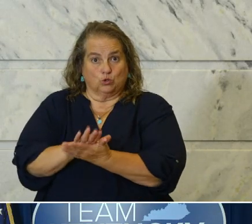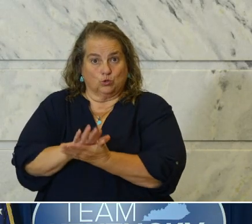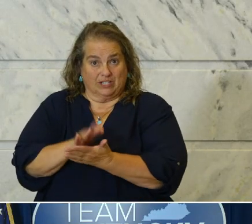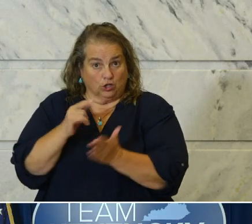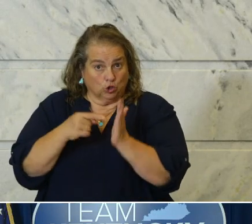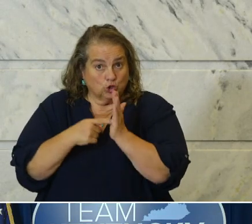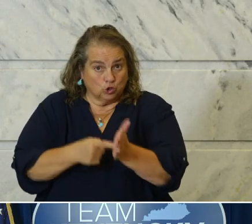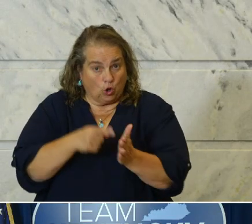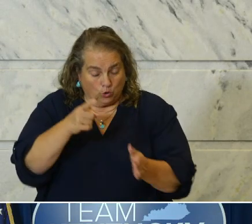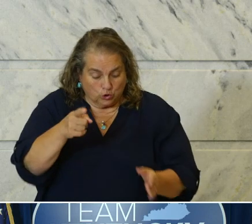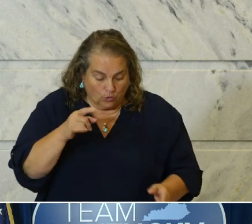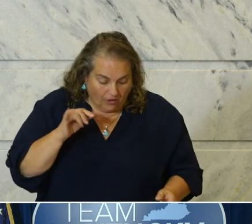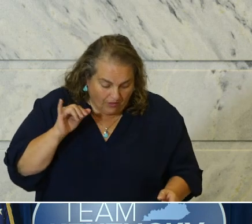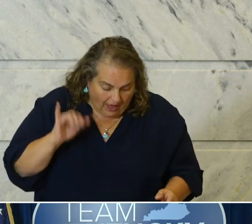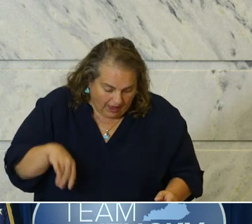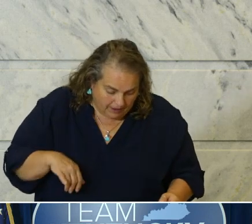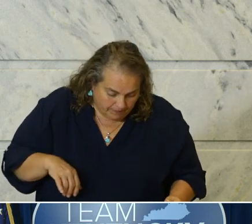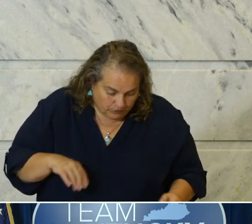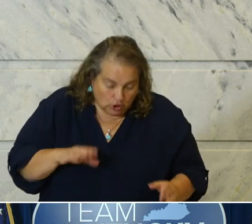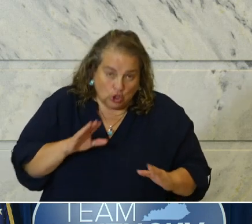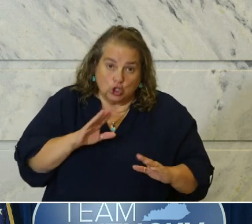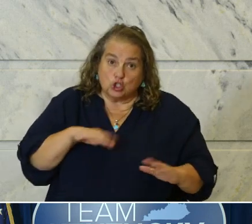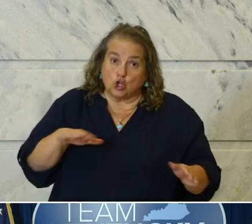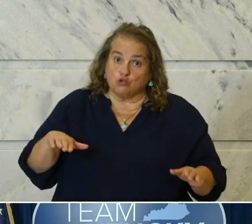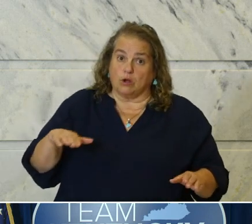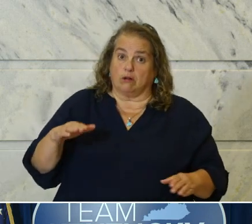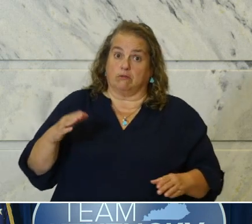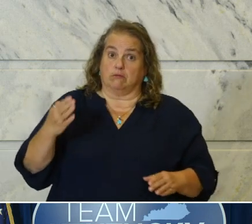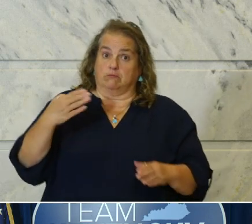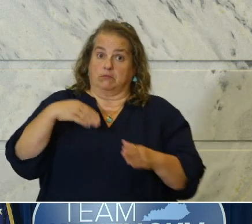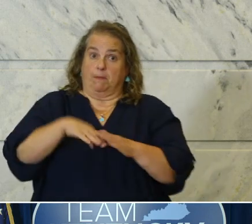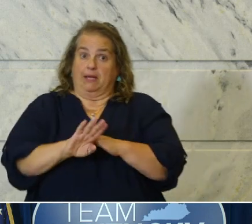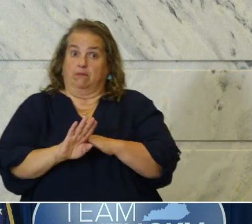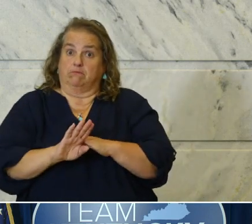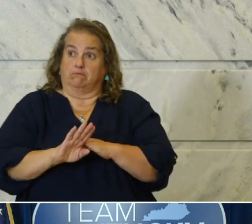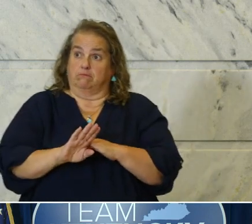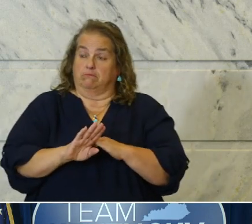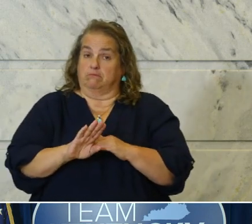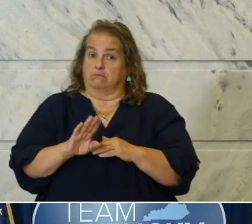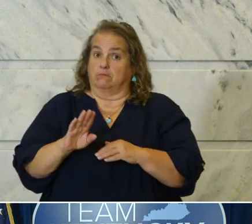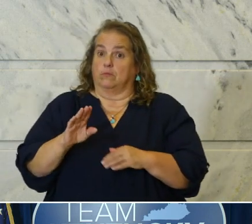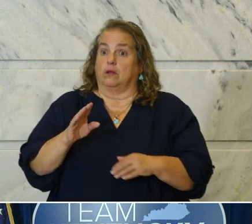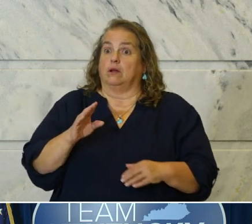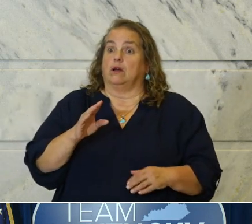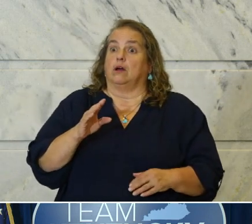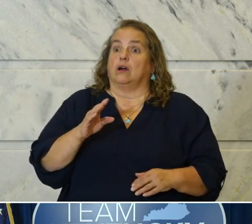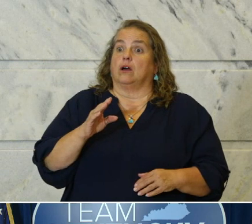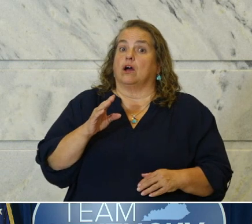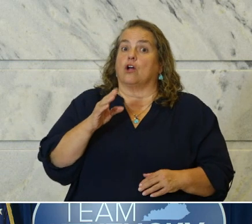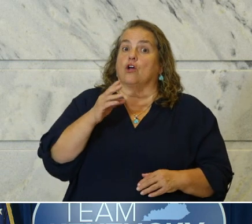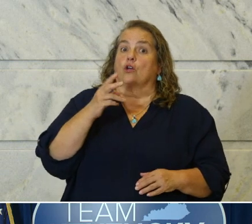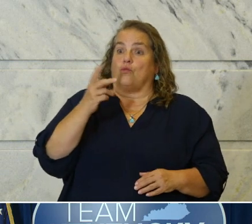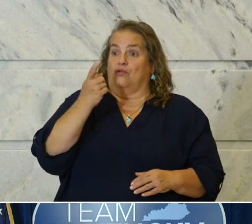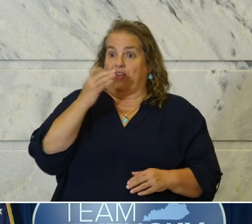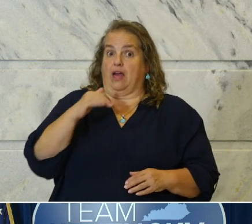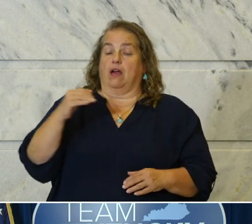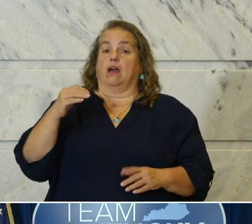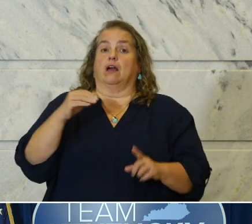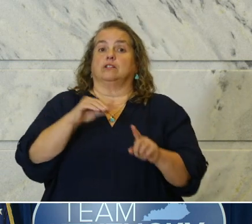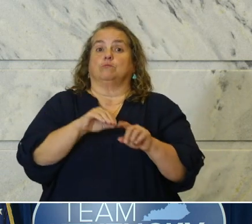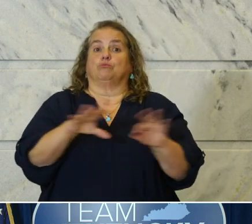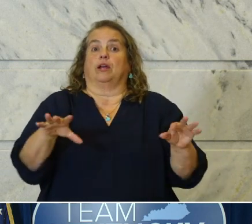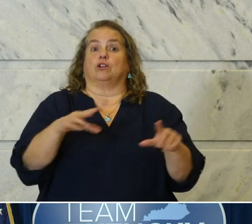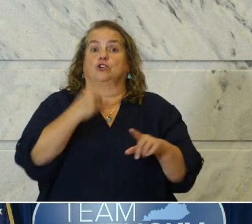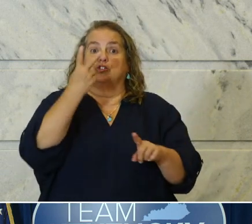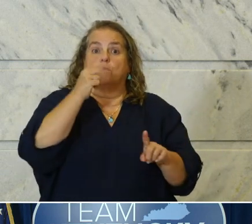you that children coming in, spreading it to adults, and vice versa. We got